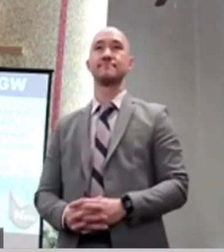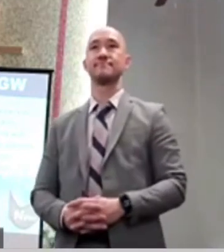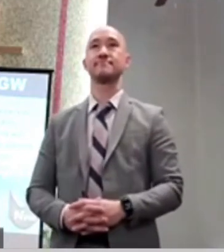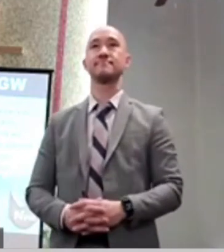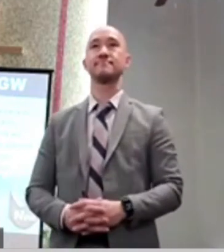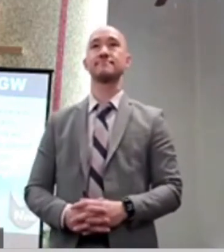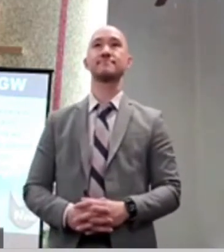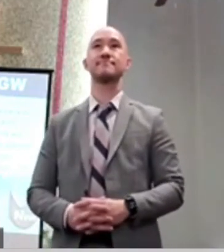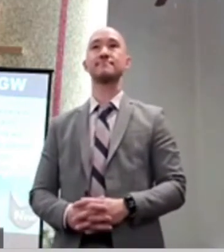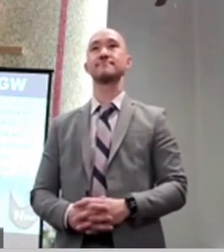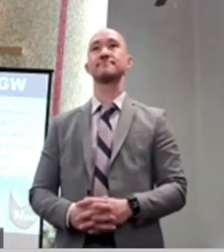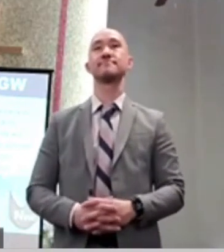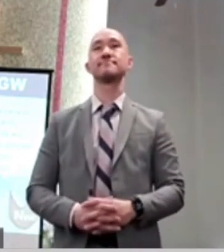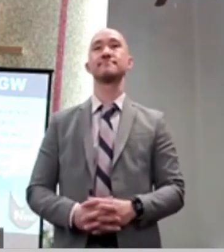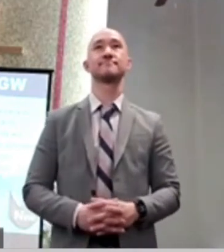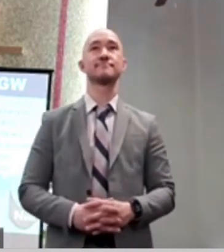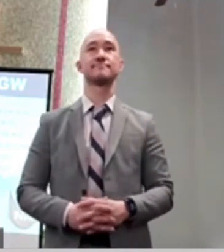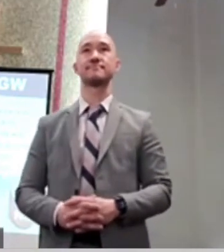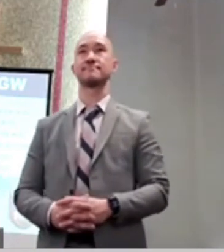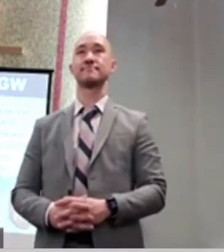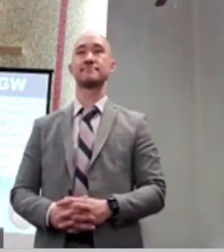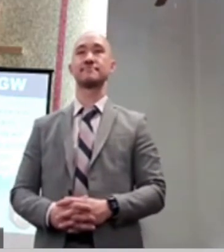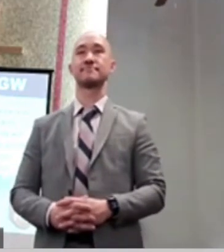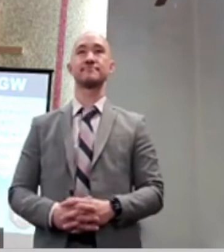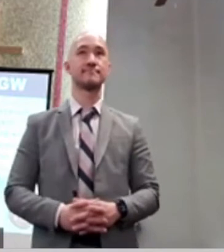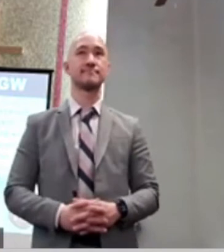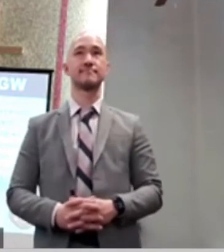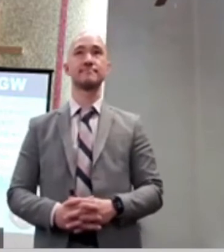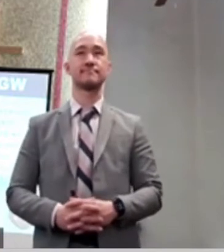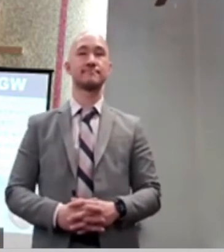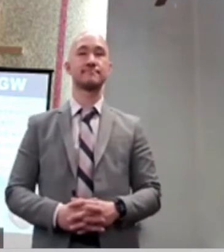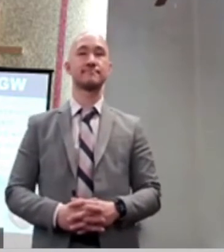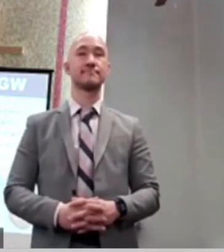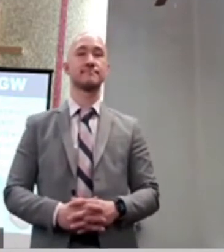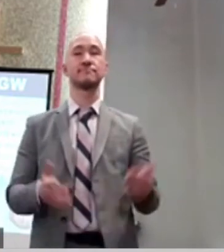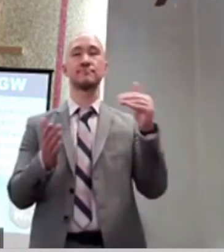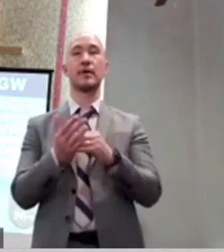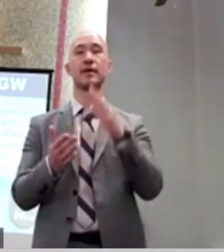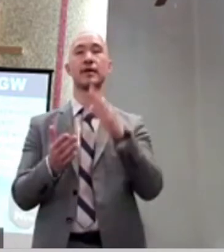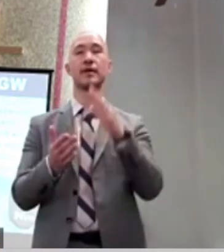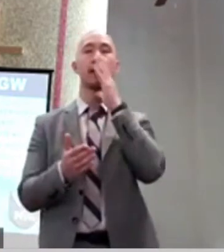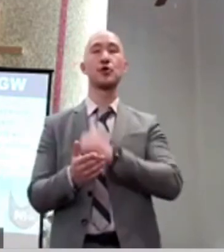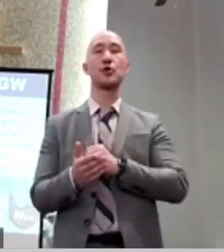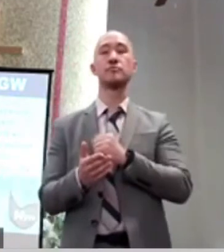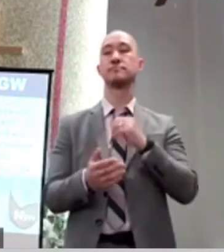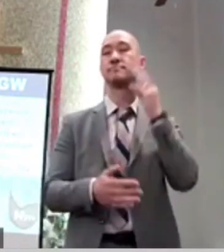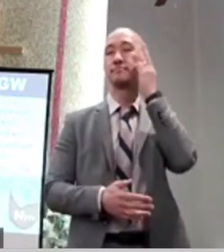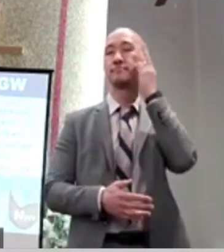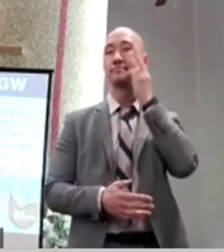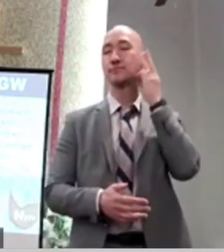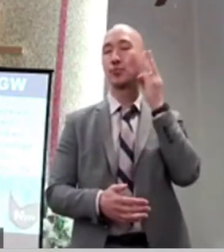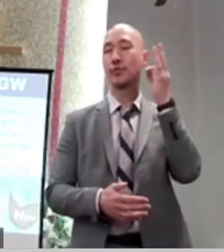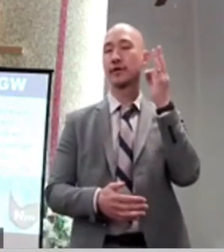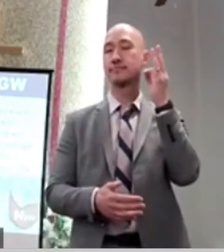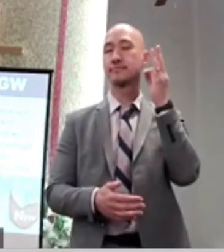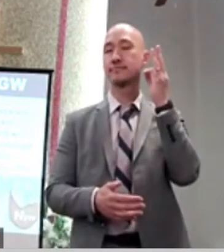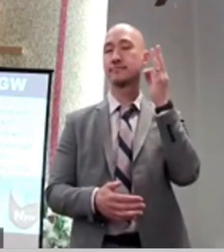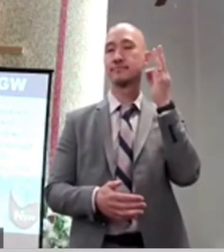mean? Think about the new wine as the new covenant. Old wine as the old